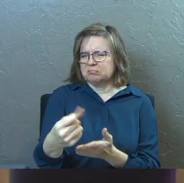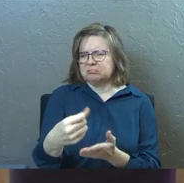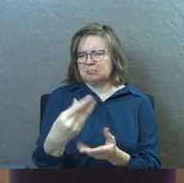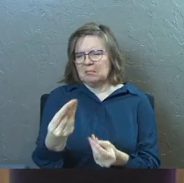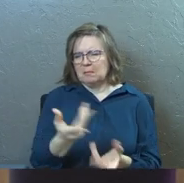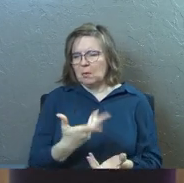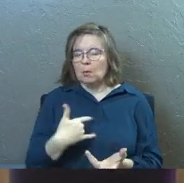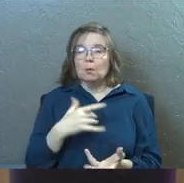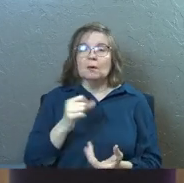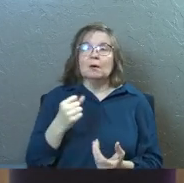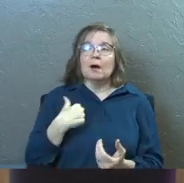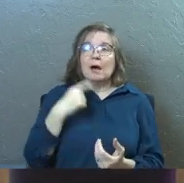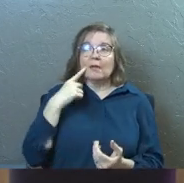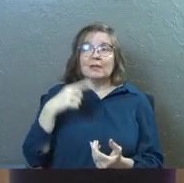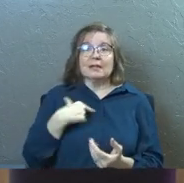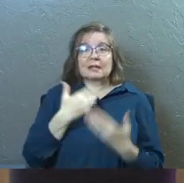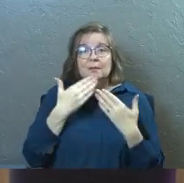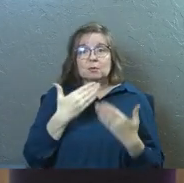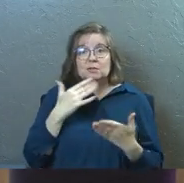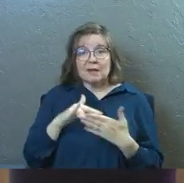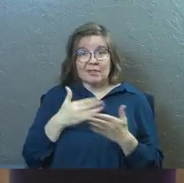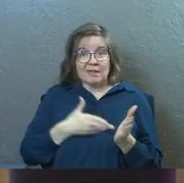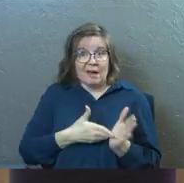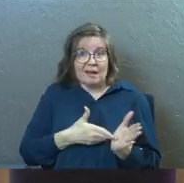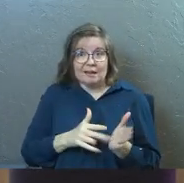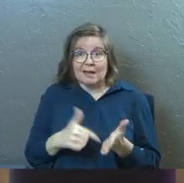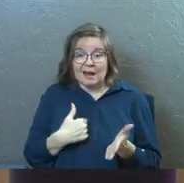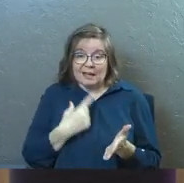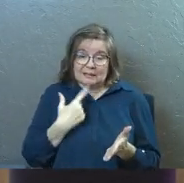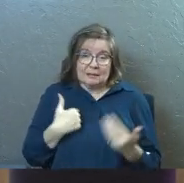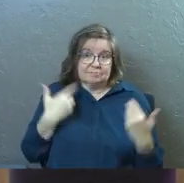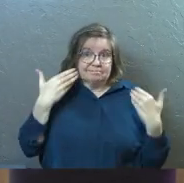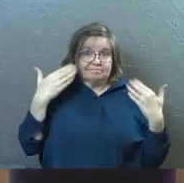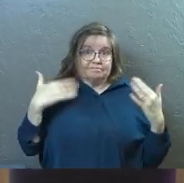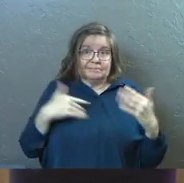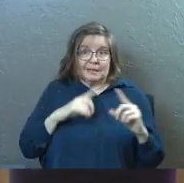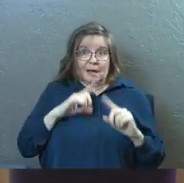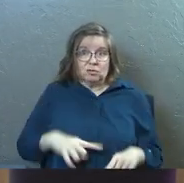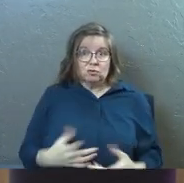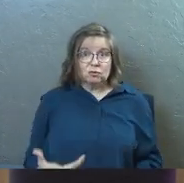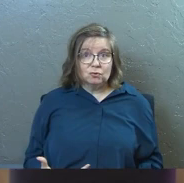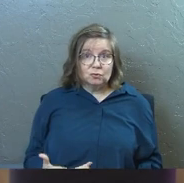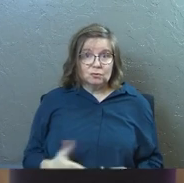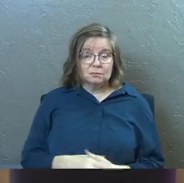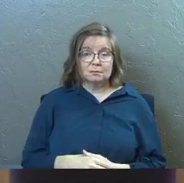you can get back to me. And I think he appreciated the honesty that I could say I didn't know an answer.